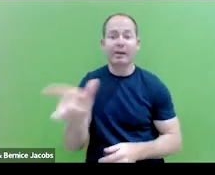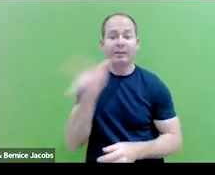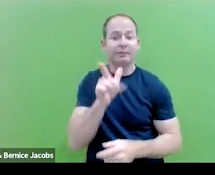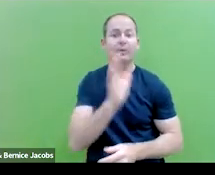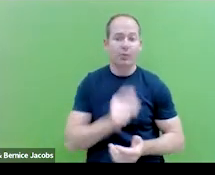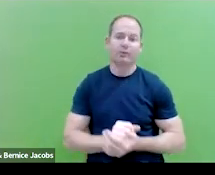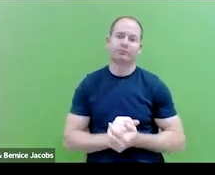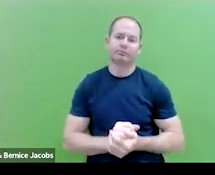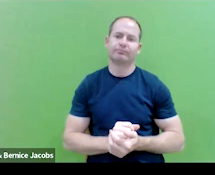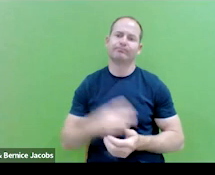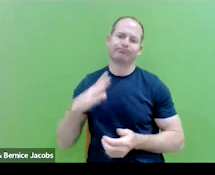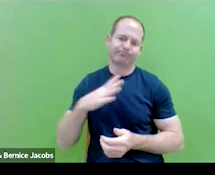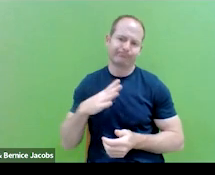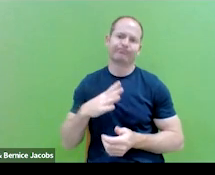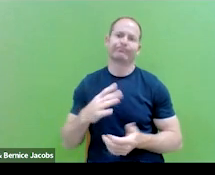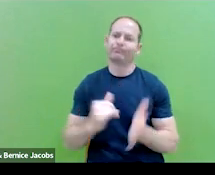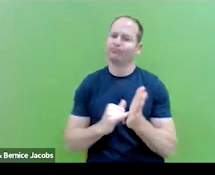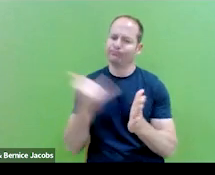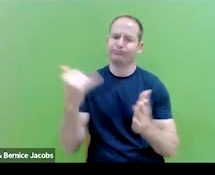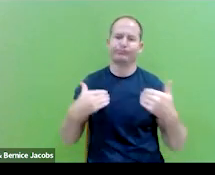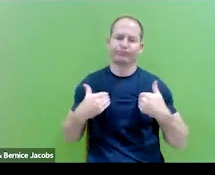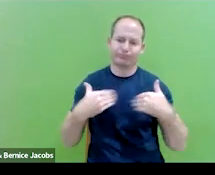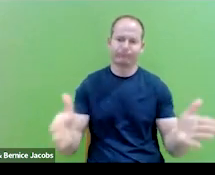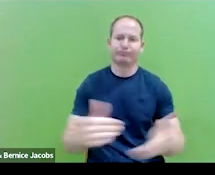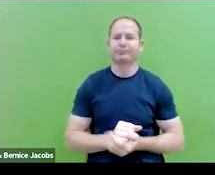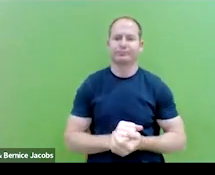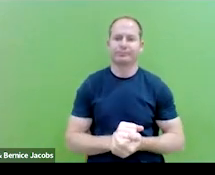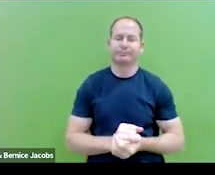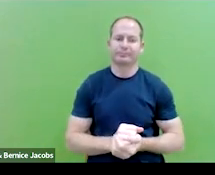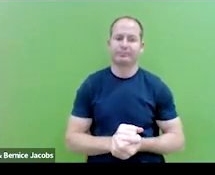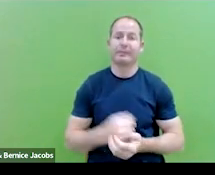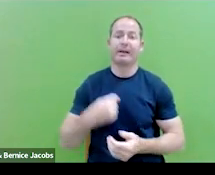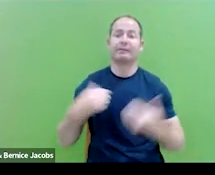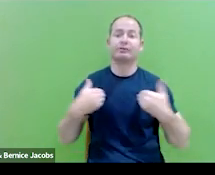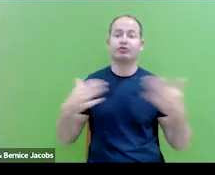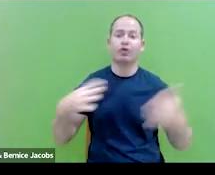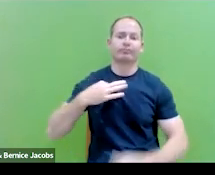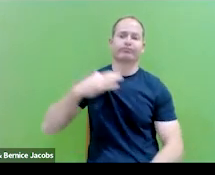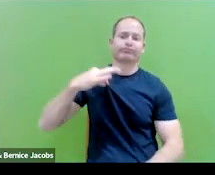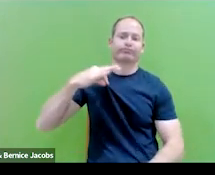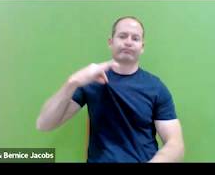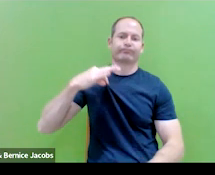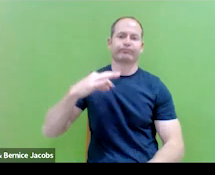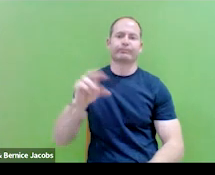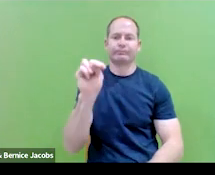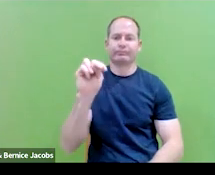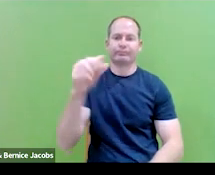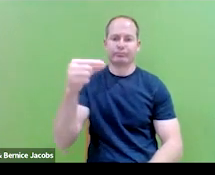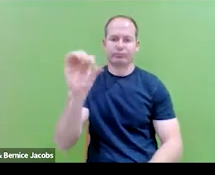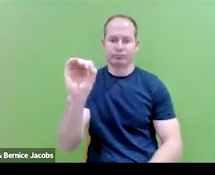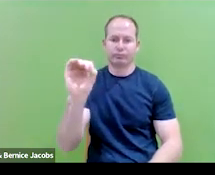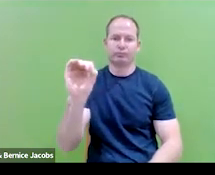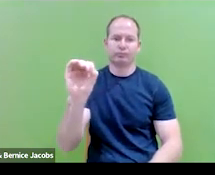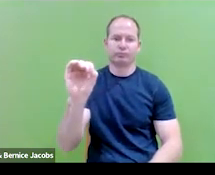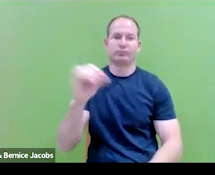So I suggest you just reach out. I mean, I started volunteering in the NGO sector when I first started working